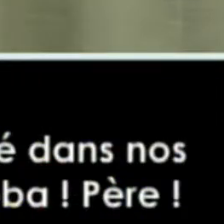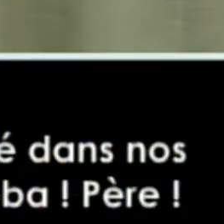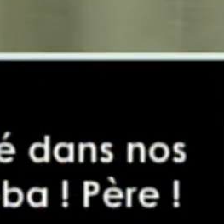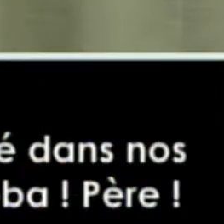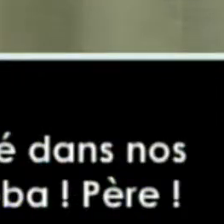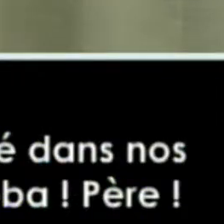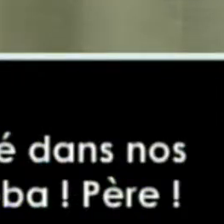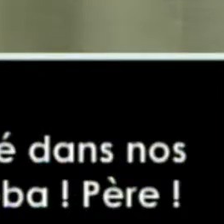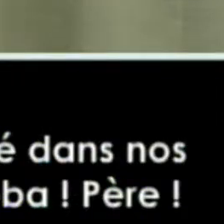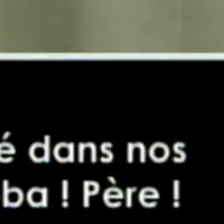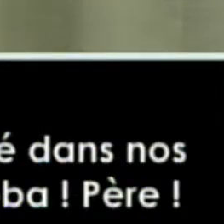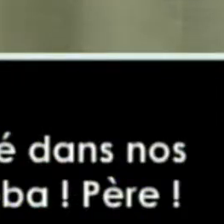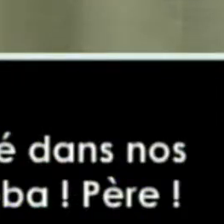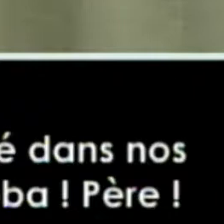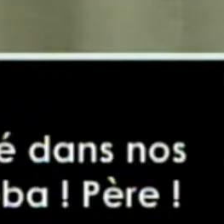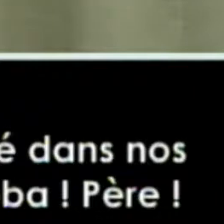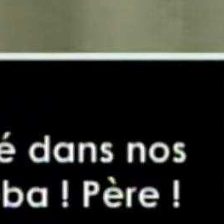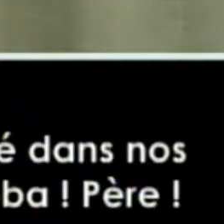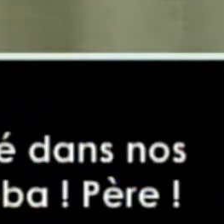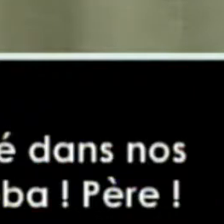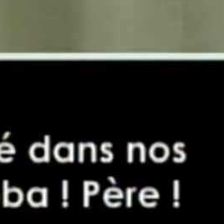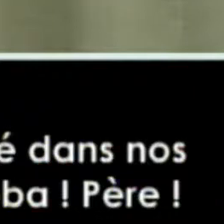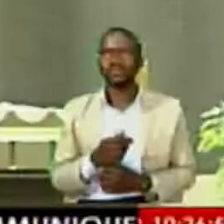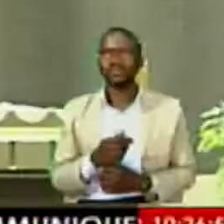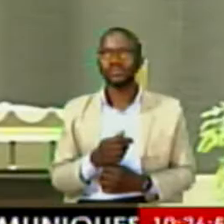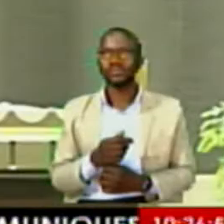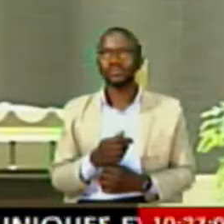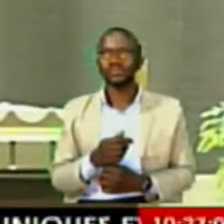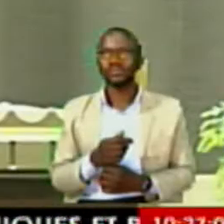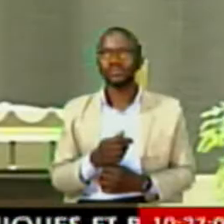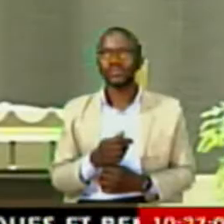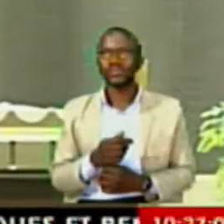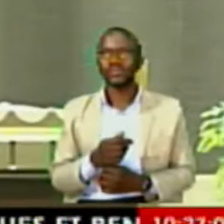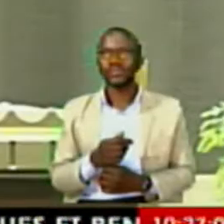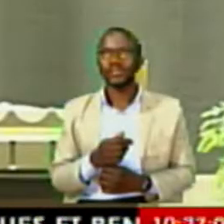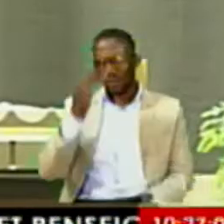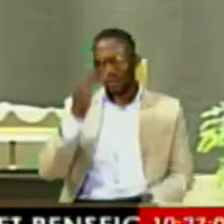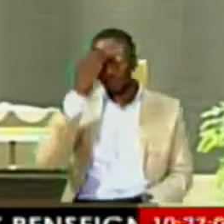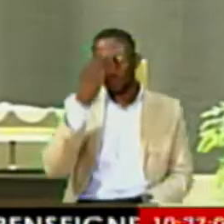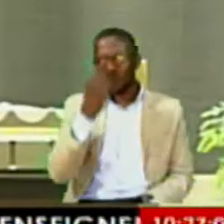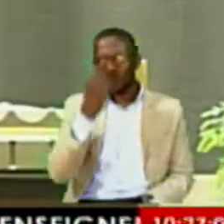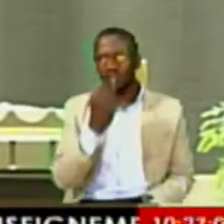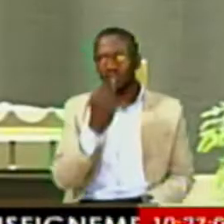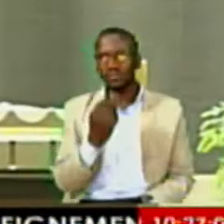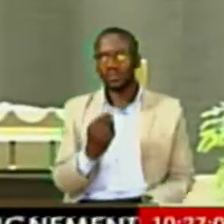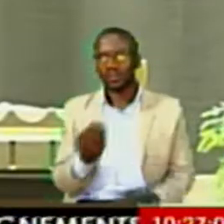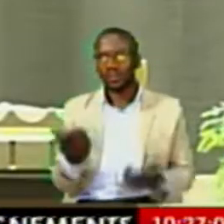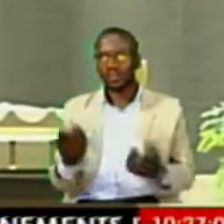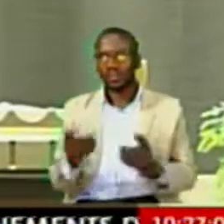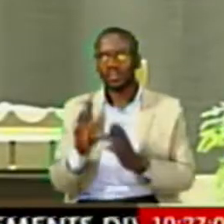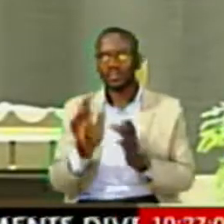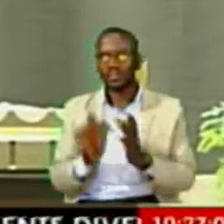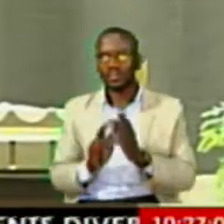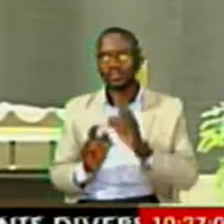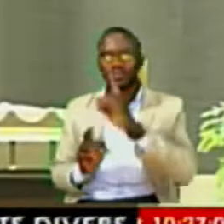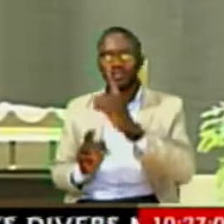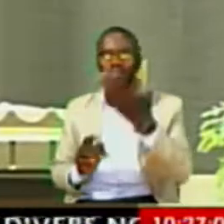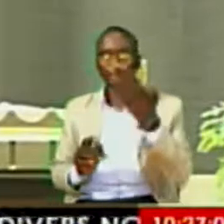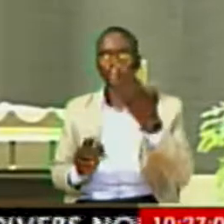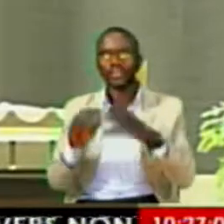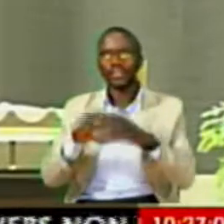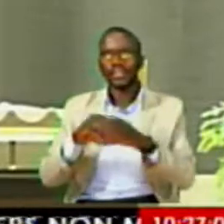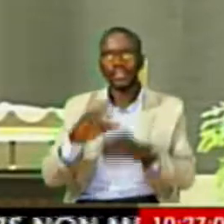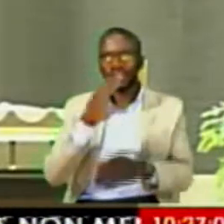Abba Père. Abba Father. Savez-vous que quand Jésus était dans le... Quand il était dans le champ de